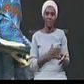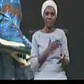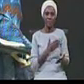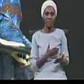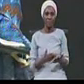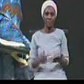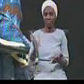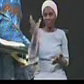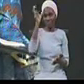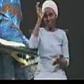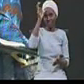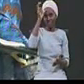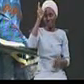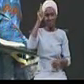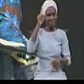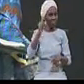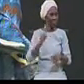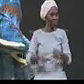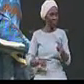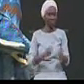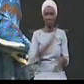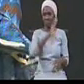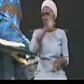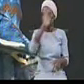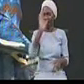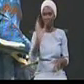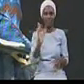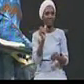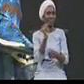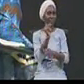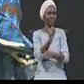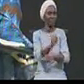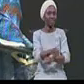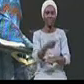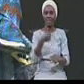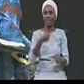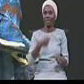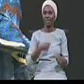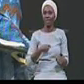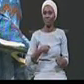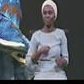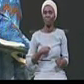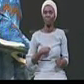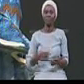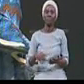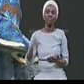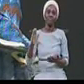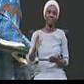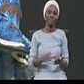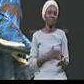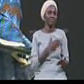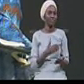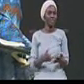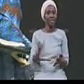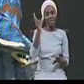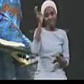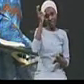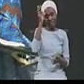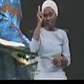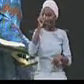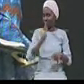Satan can never conquer me. Satan can never conquer me.